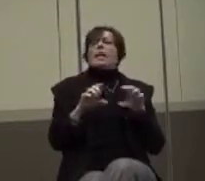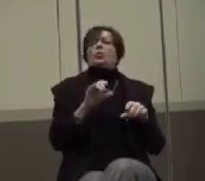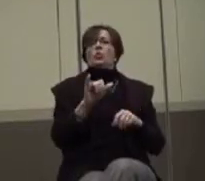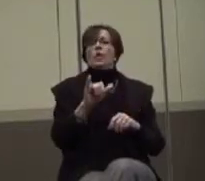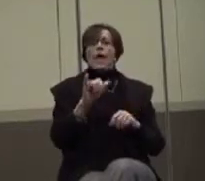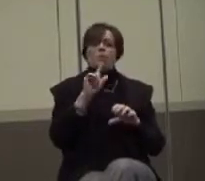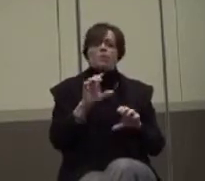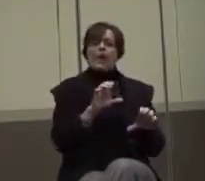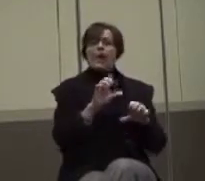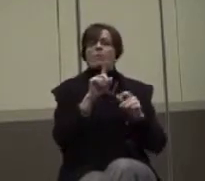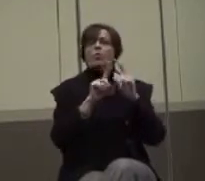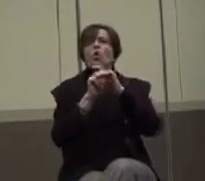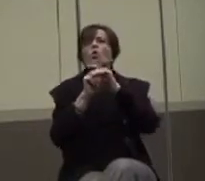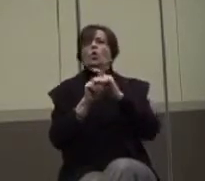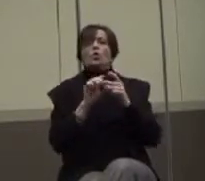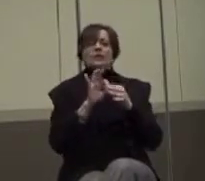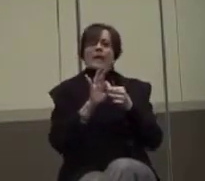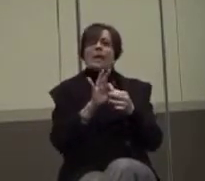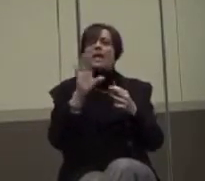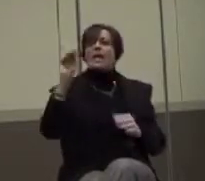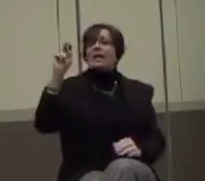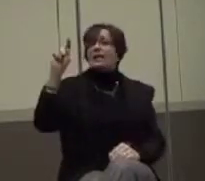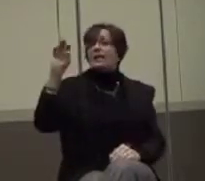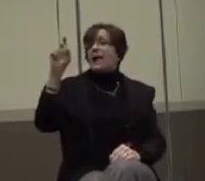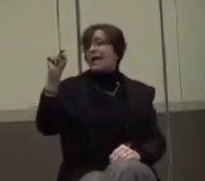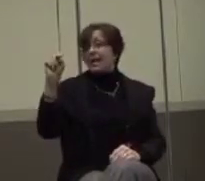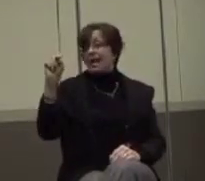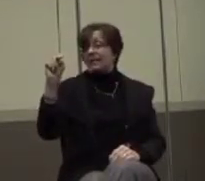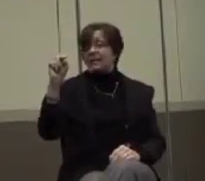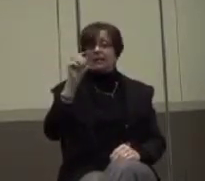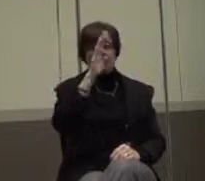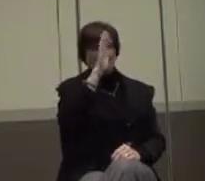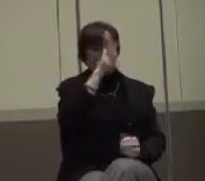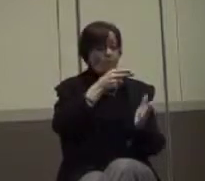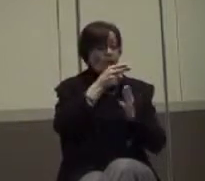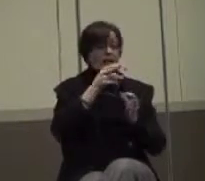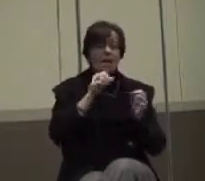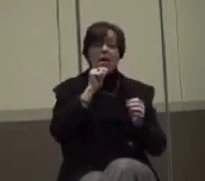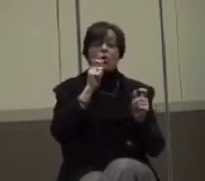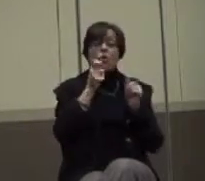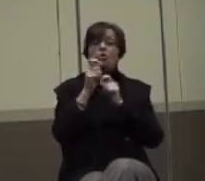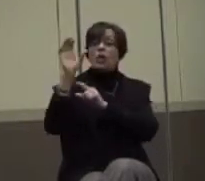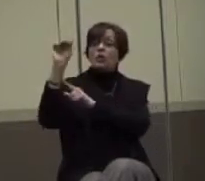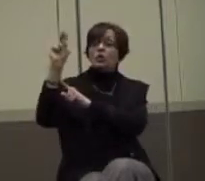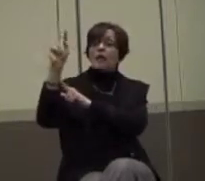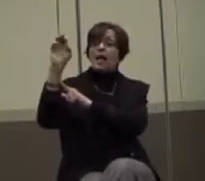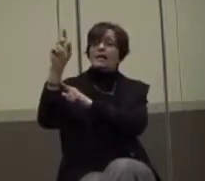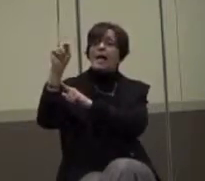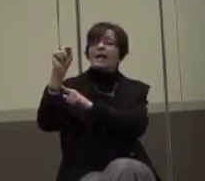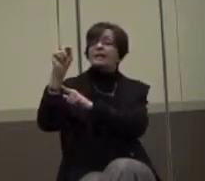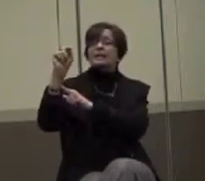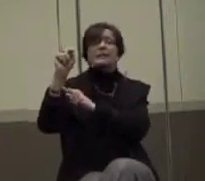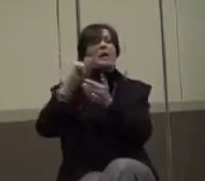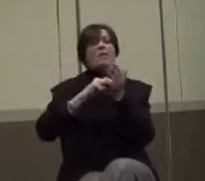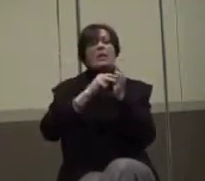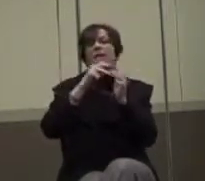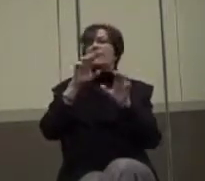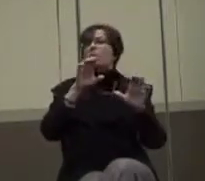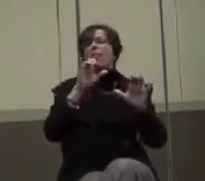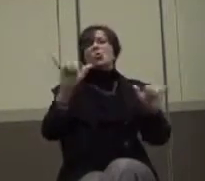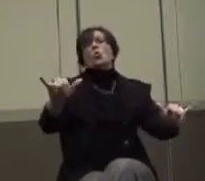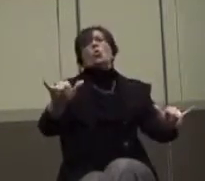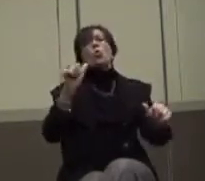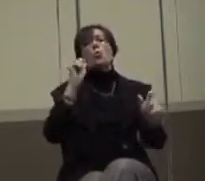the context, and if you want me to, quite frankly, if I don't change the context, you will not change the behavior because the behavior